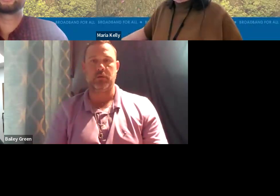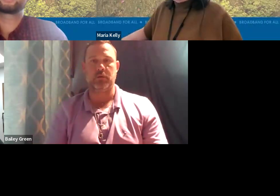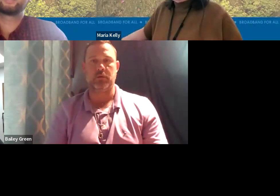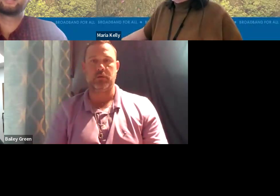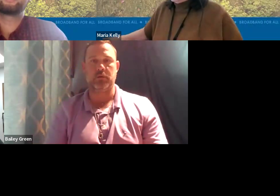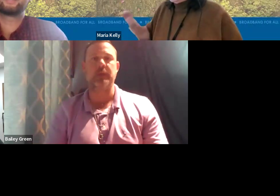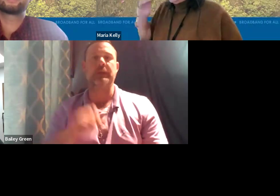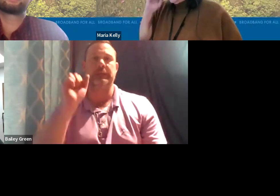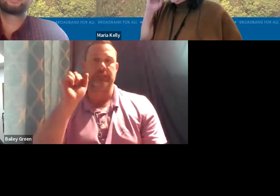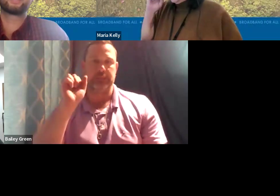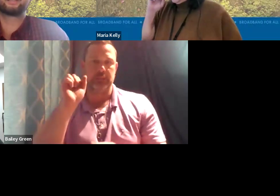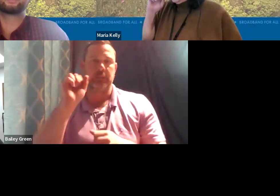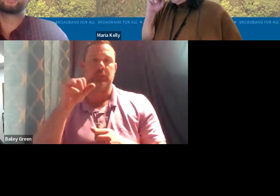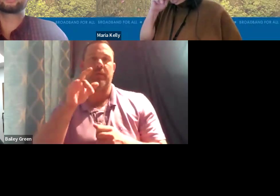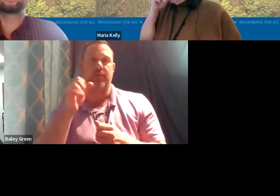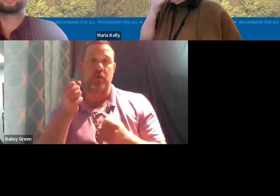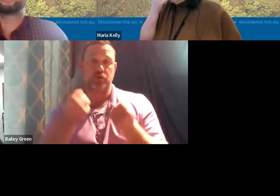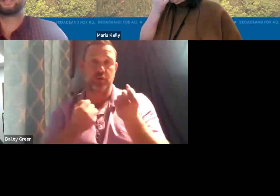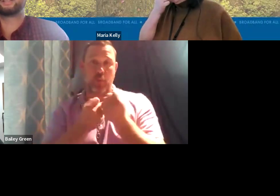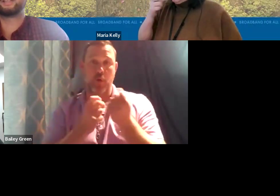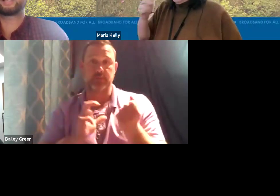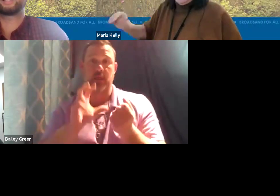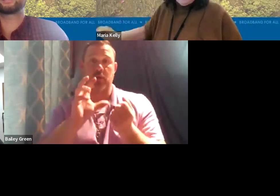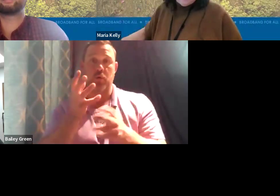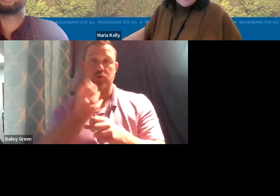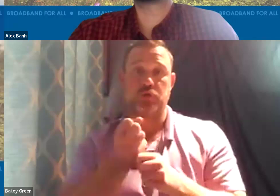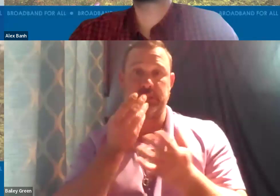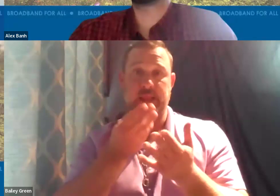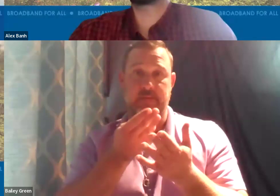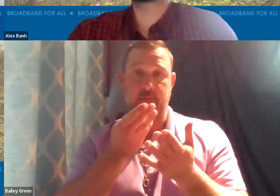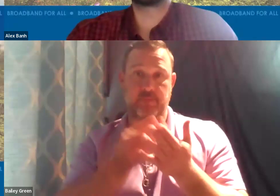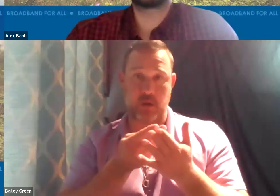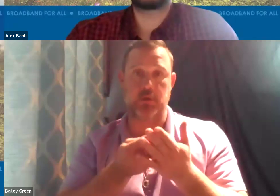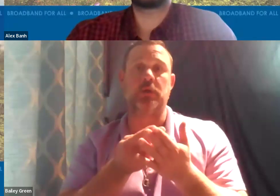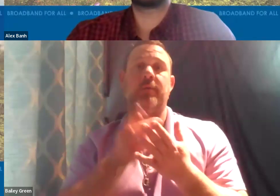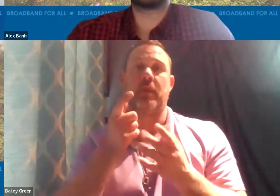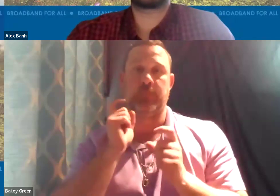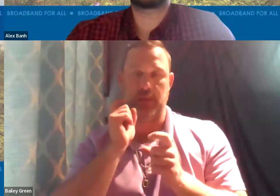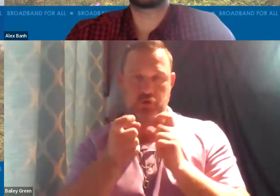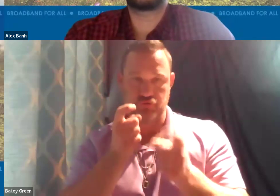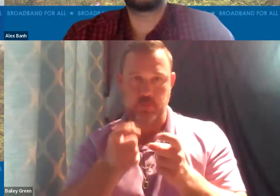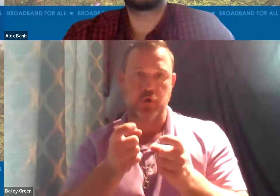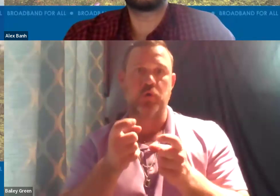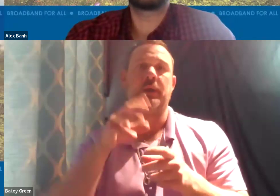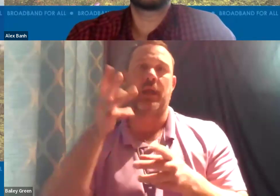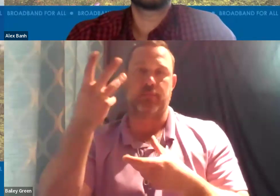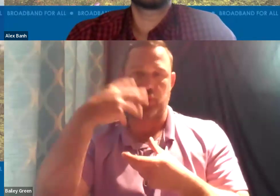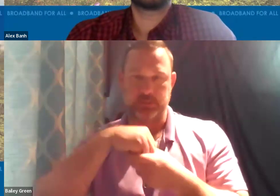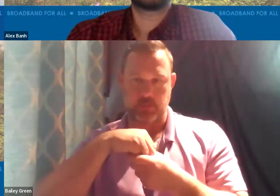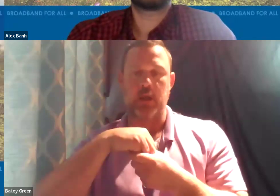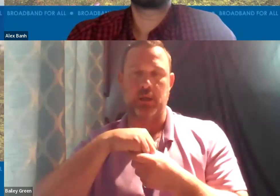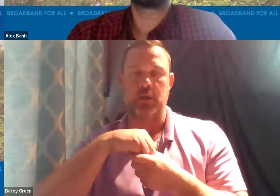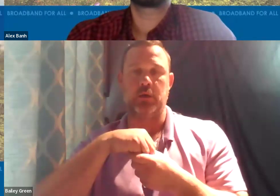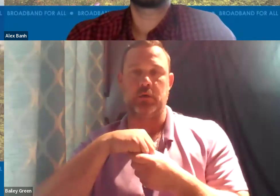Yeah, I would say if a supportive stakeholder wants to receive funding, in that case, they would be, contributing and participating in